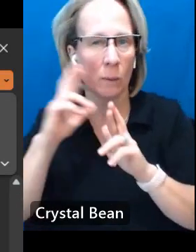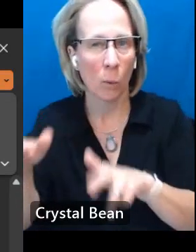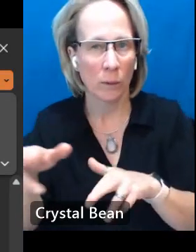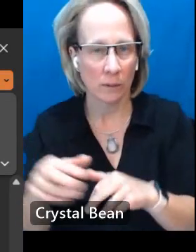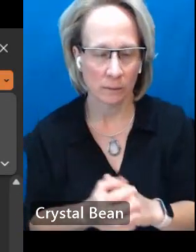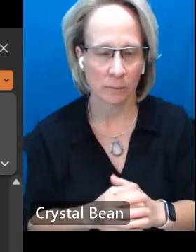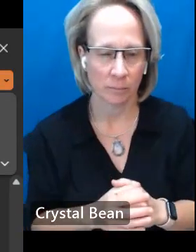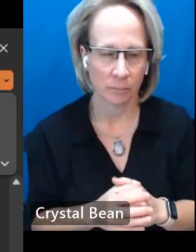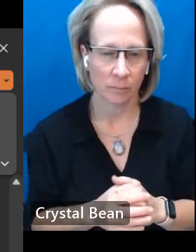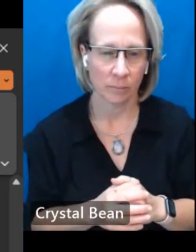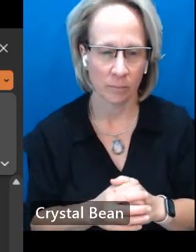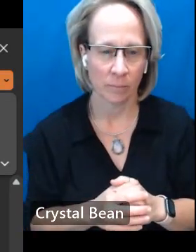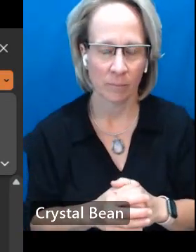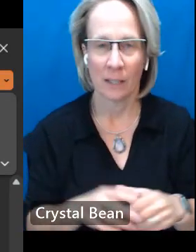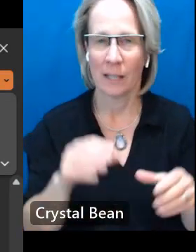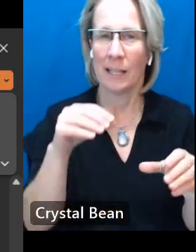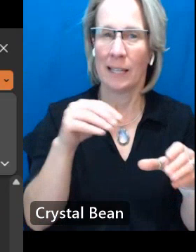So in the ledger group,